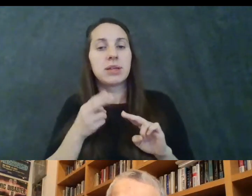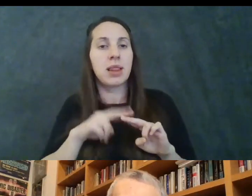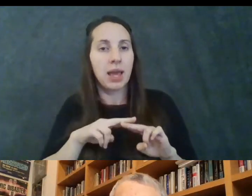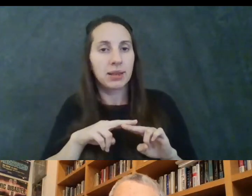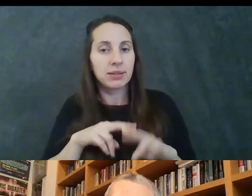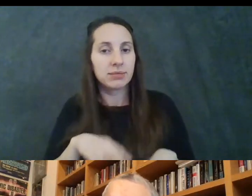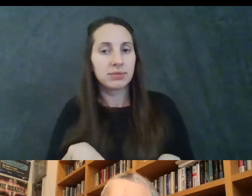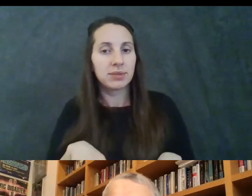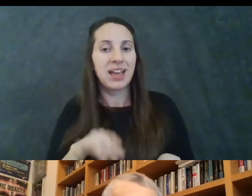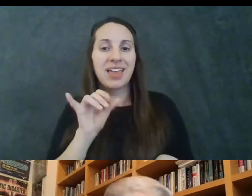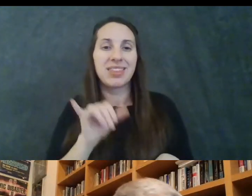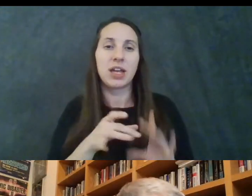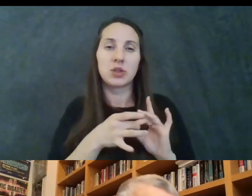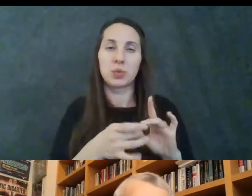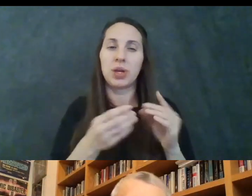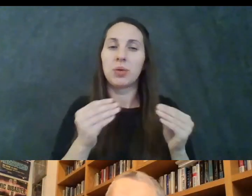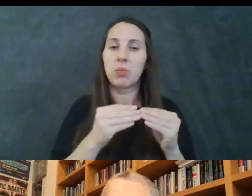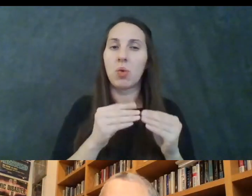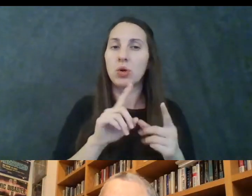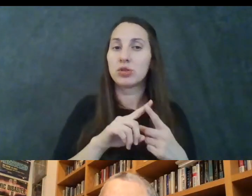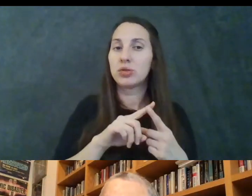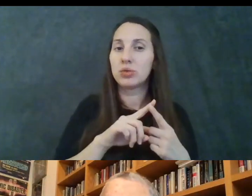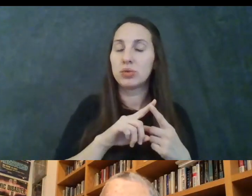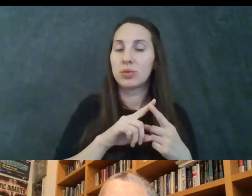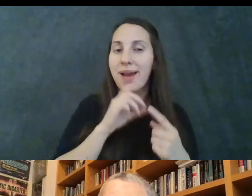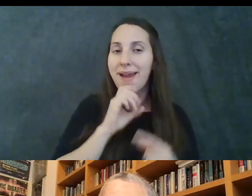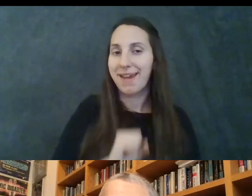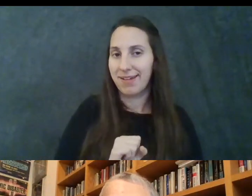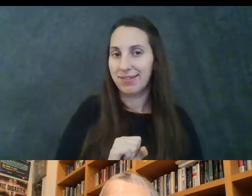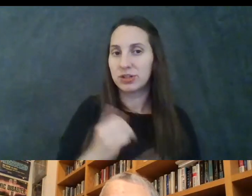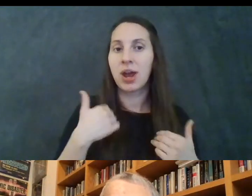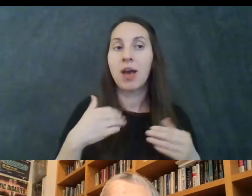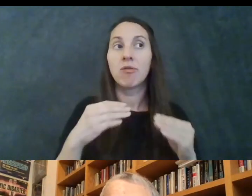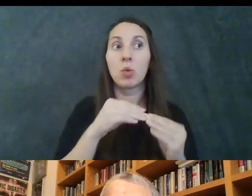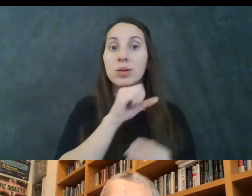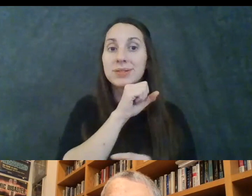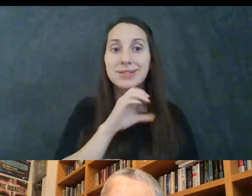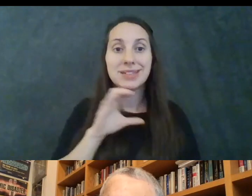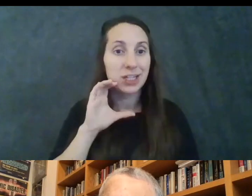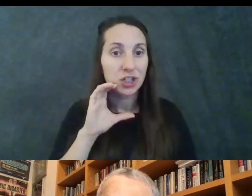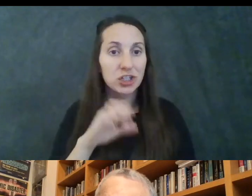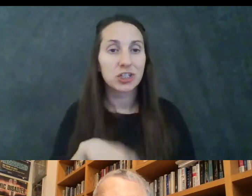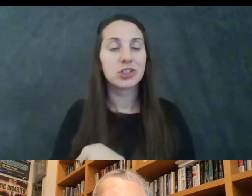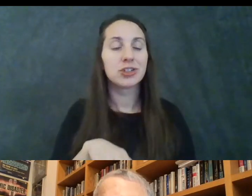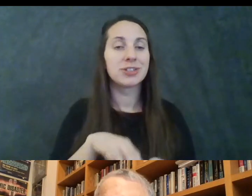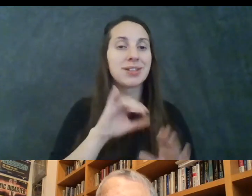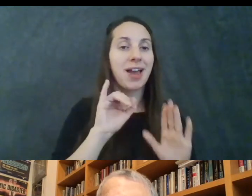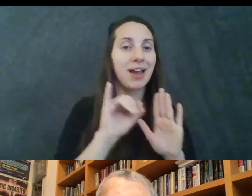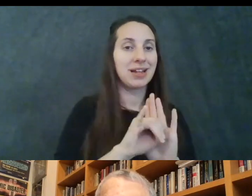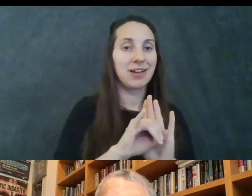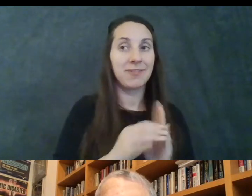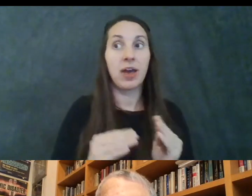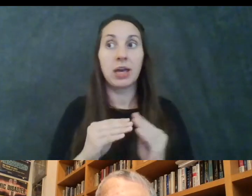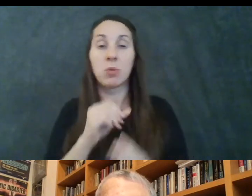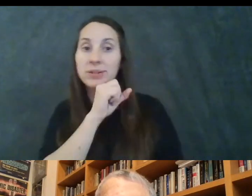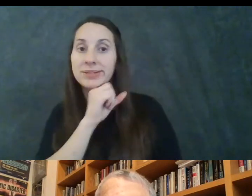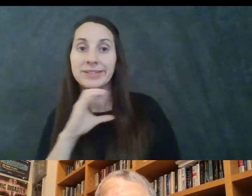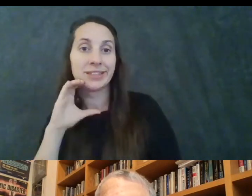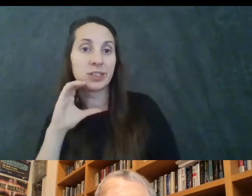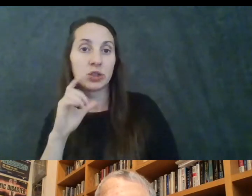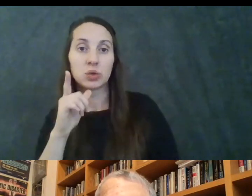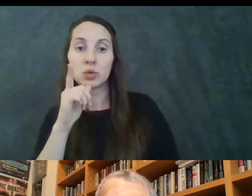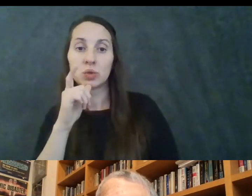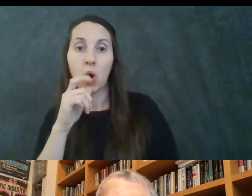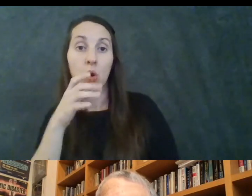You have more seniors who identify with disabilities or have disabilities, and then you have more seniors who are women. So it's really an